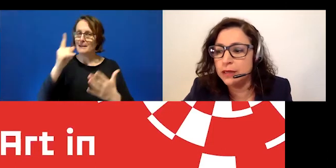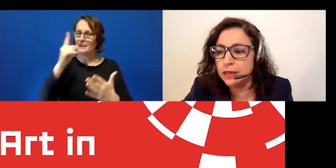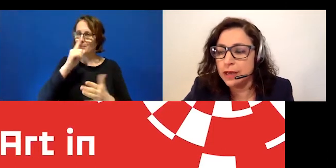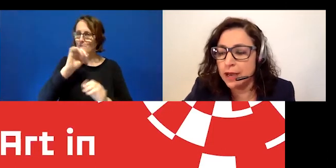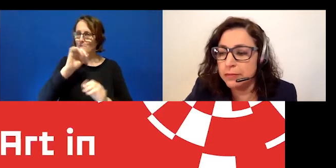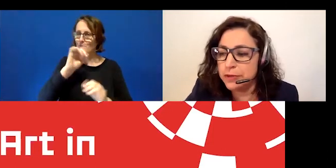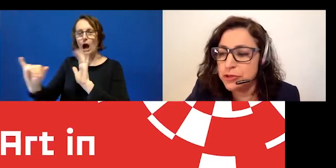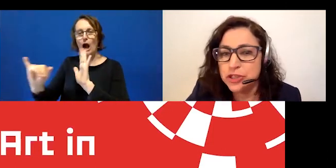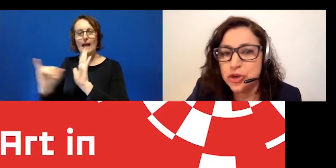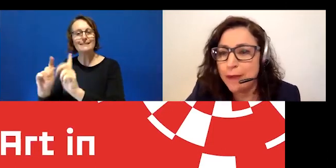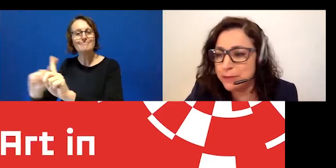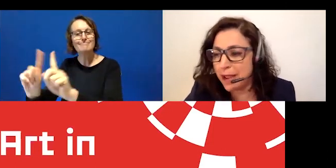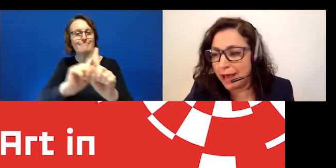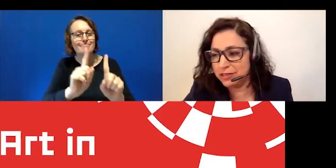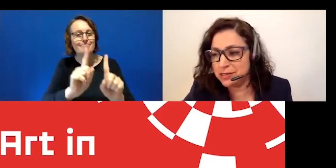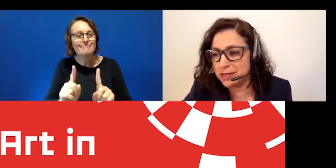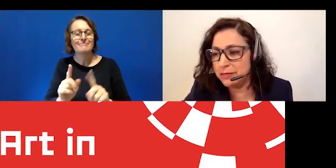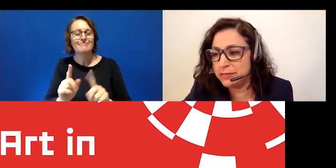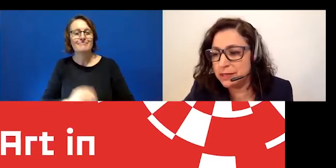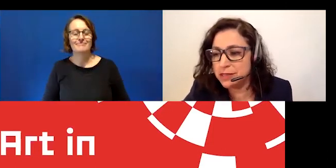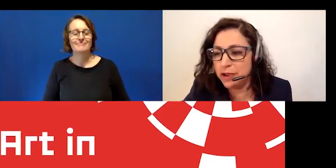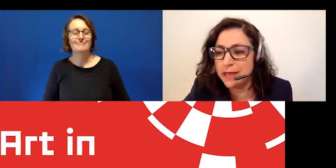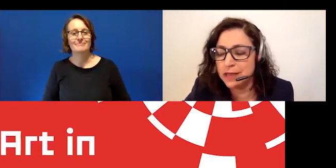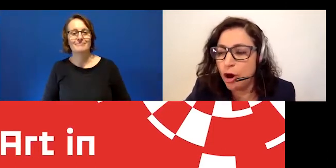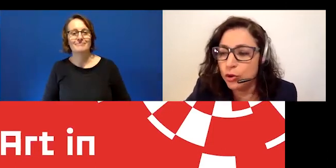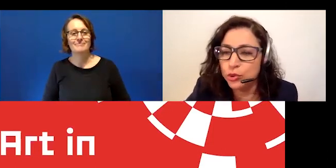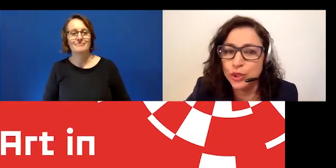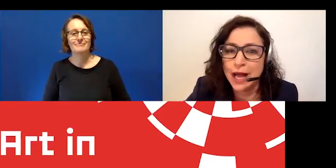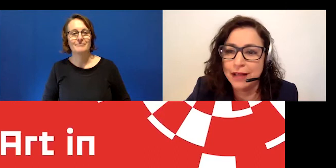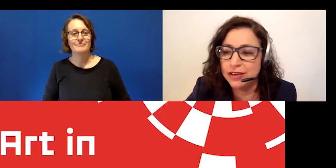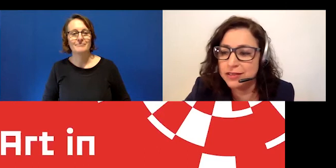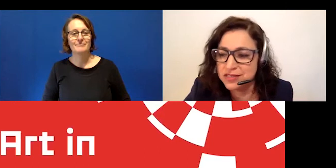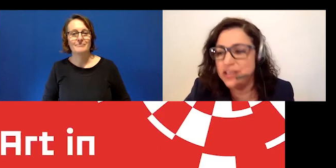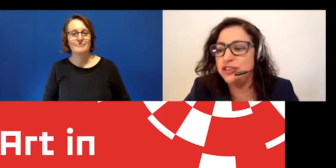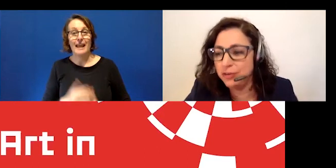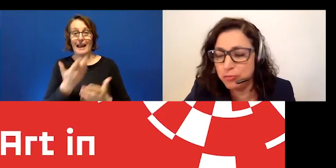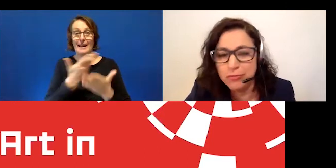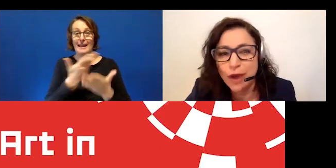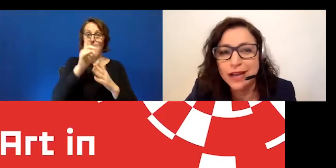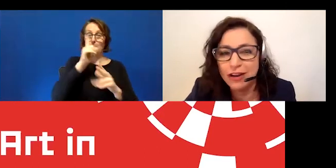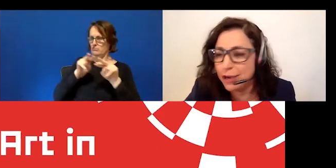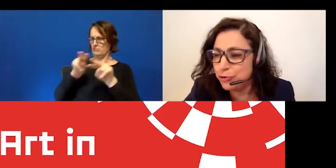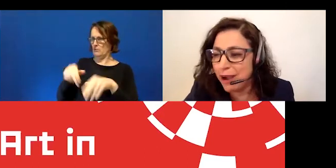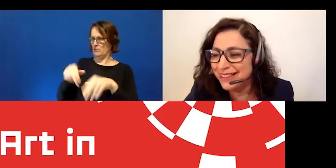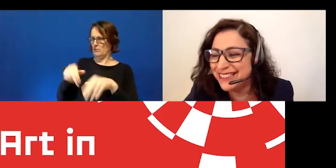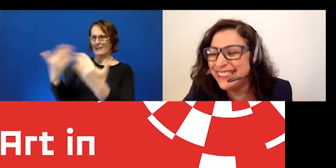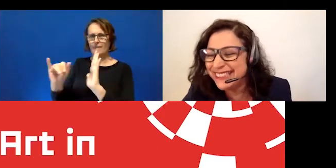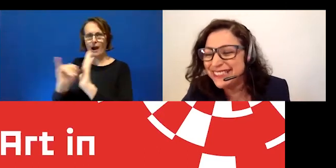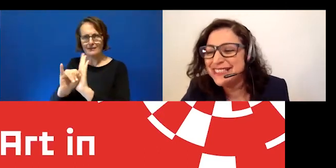are described by others. And that's a whole other session that Rani and I could